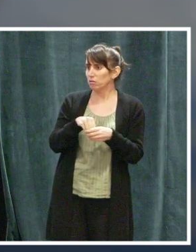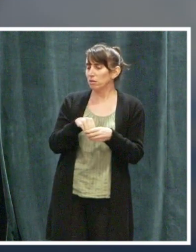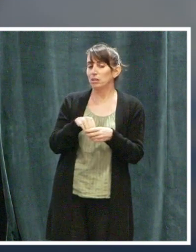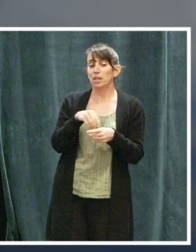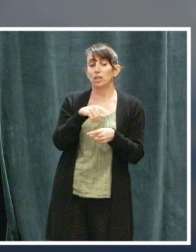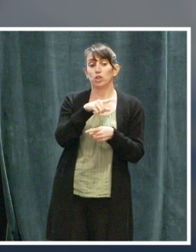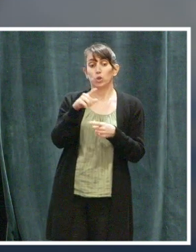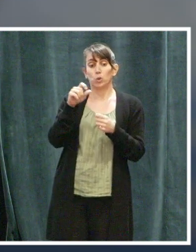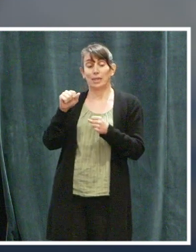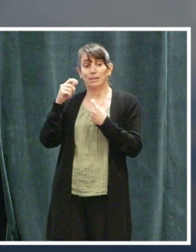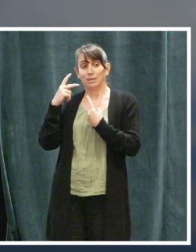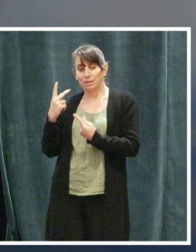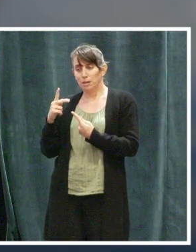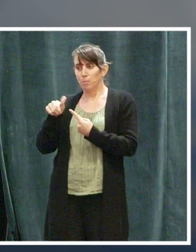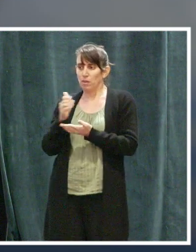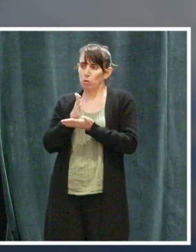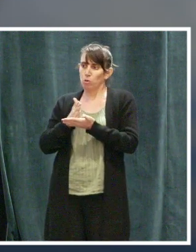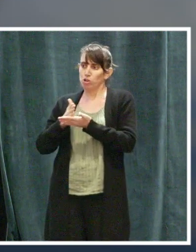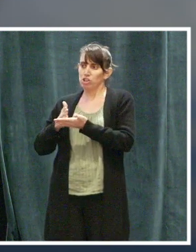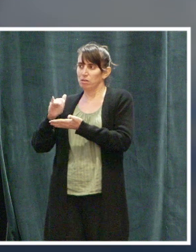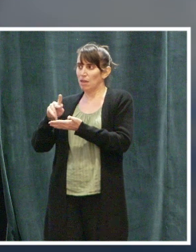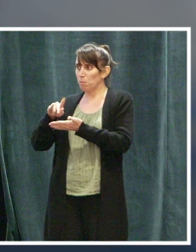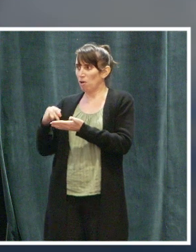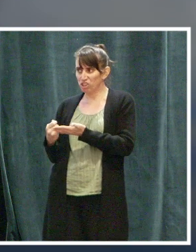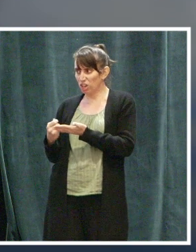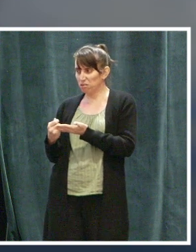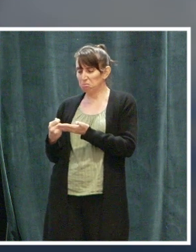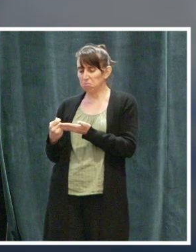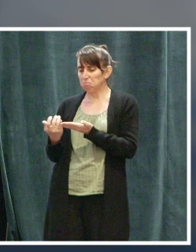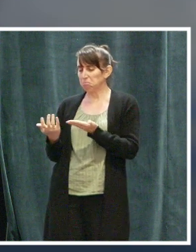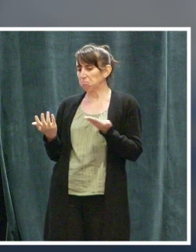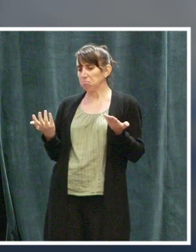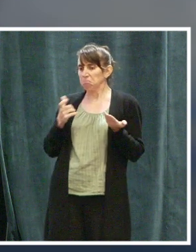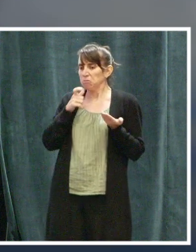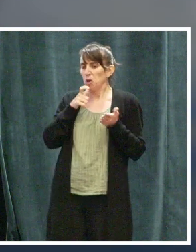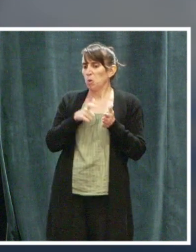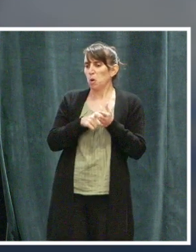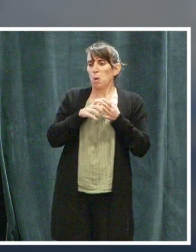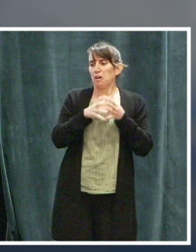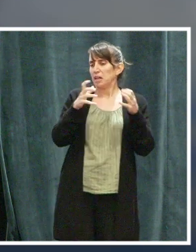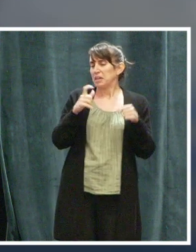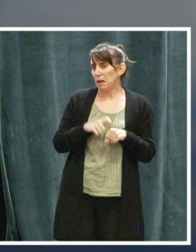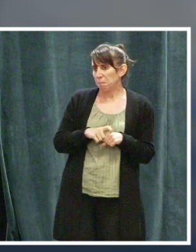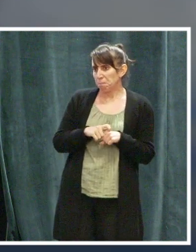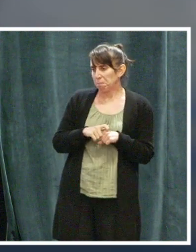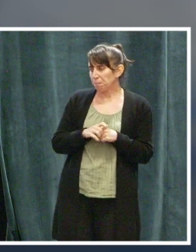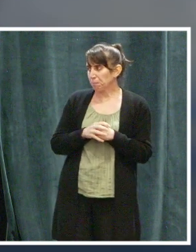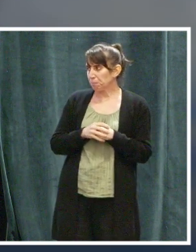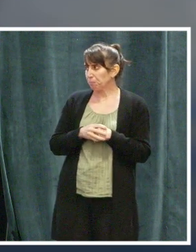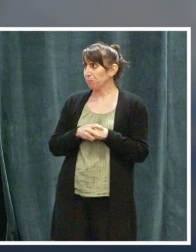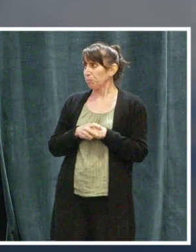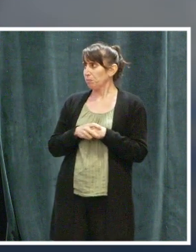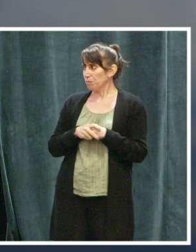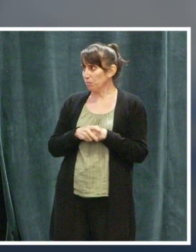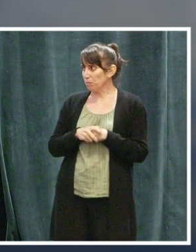see, the other portions of the project don't take that long. There